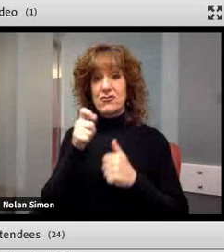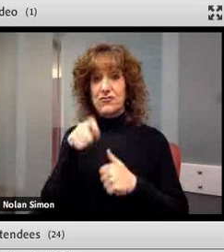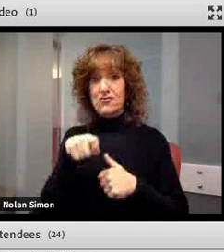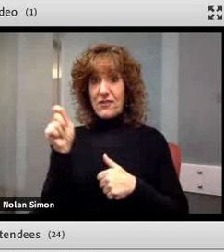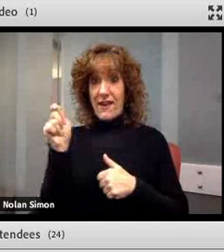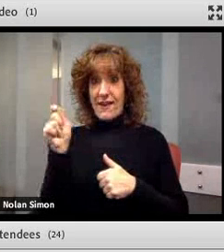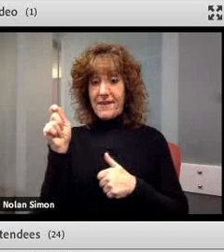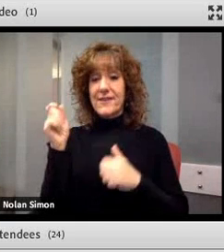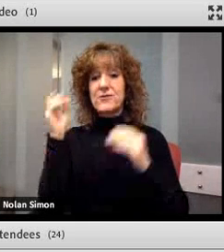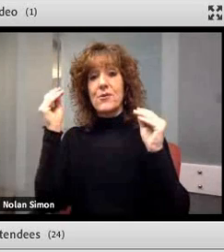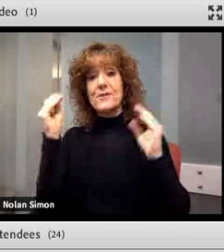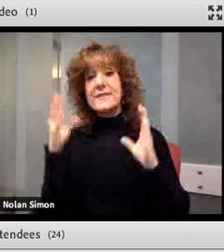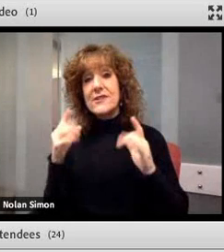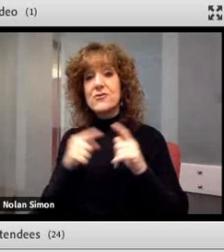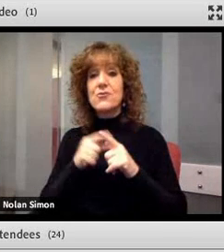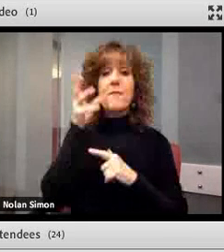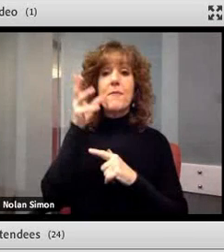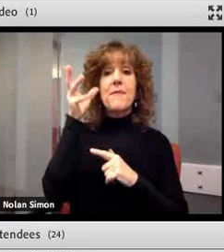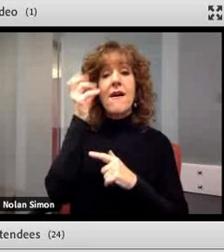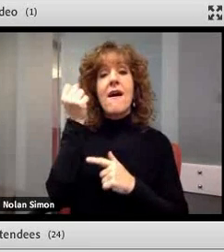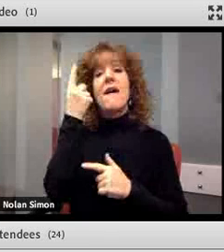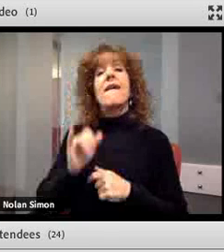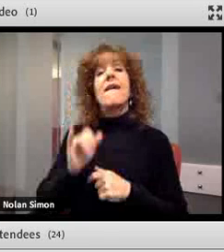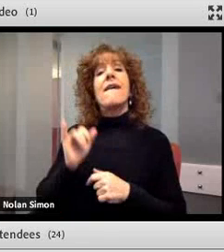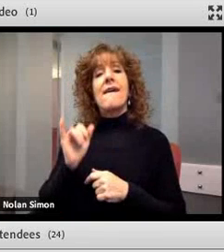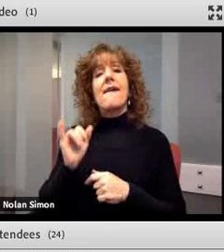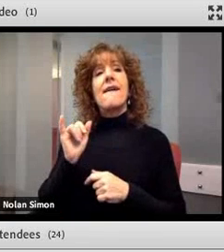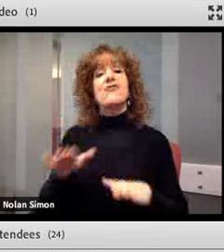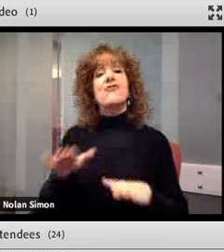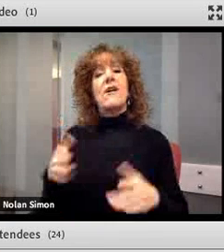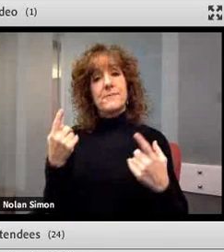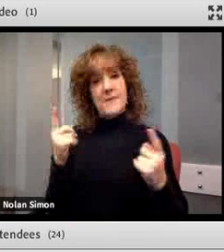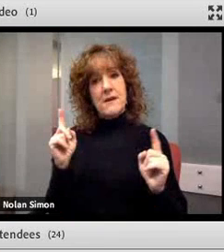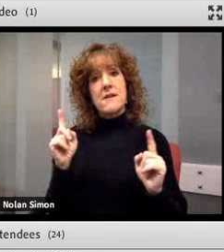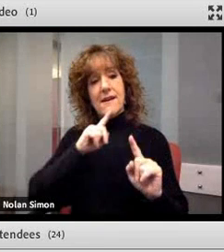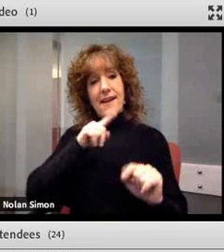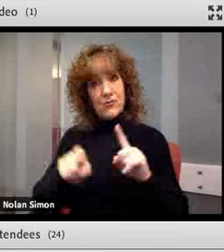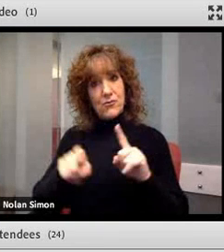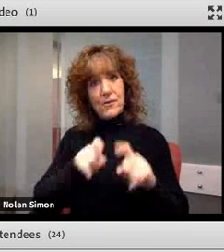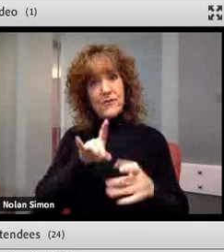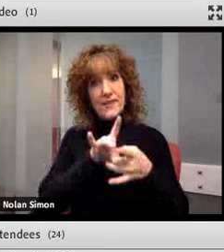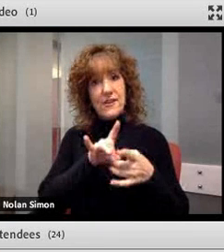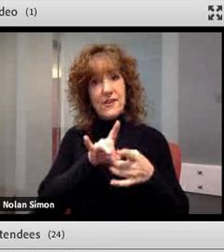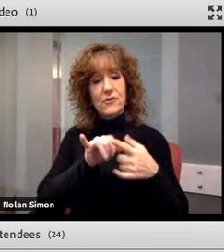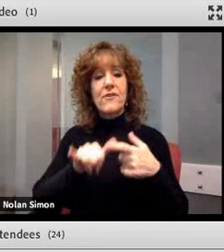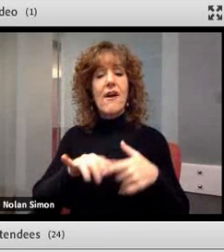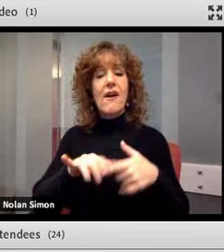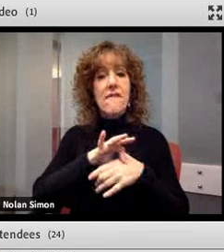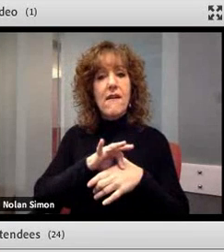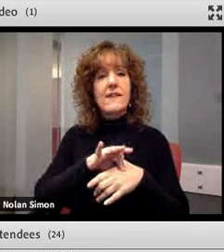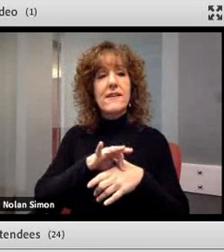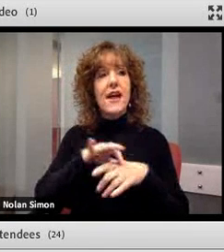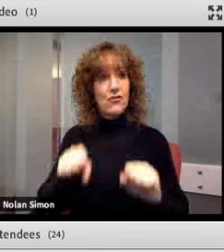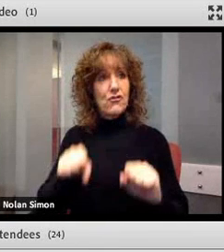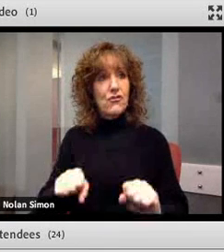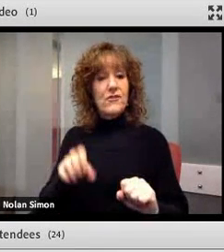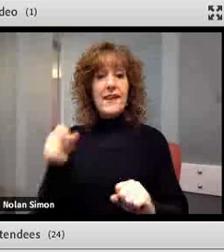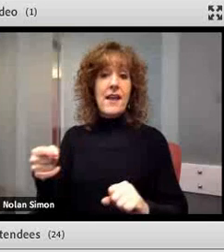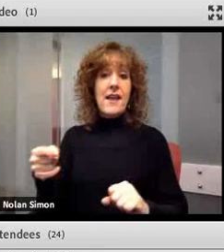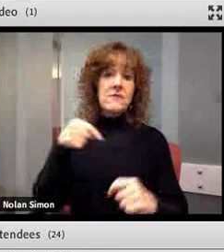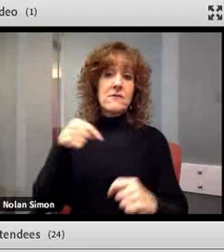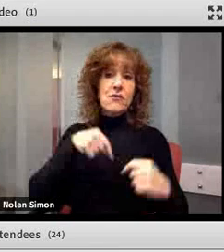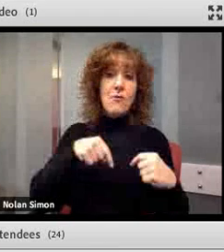So then the teacher or parent understands that the child did answer some questions related to the content and was able to do that. Now they can go